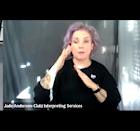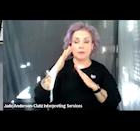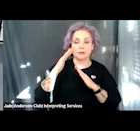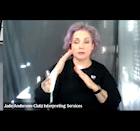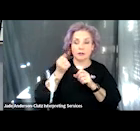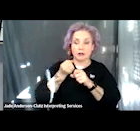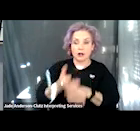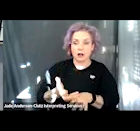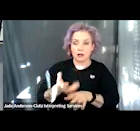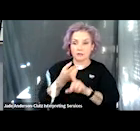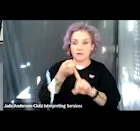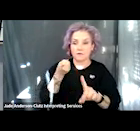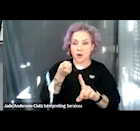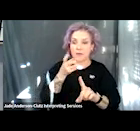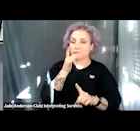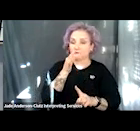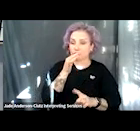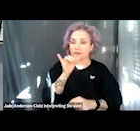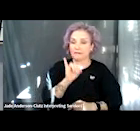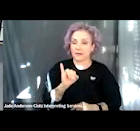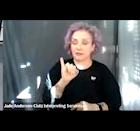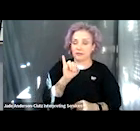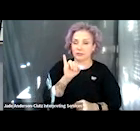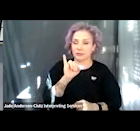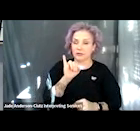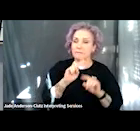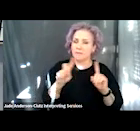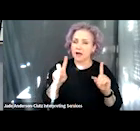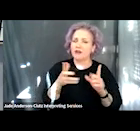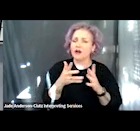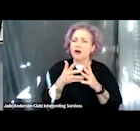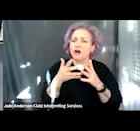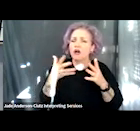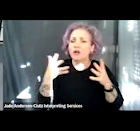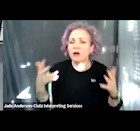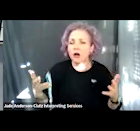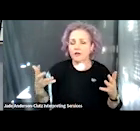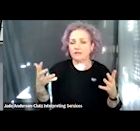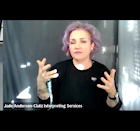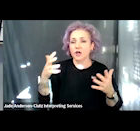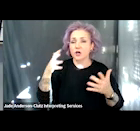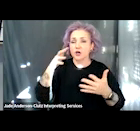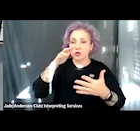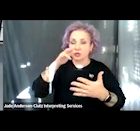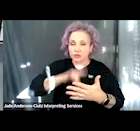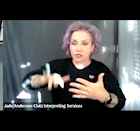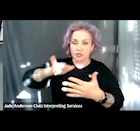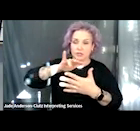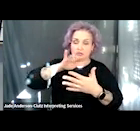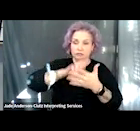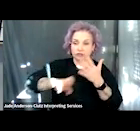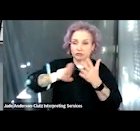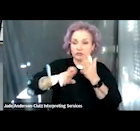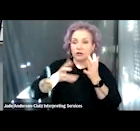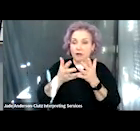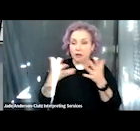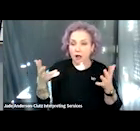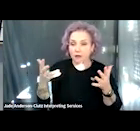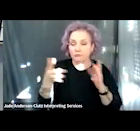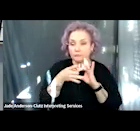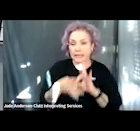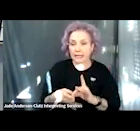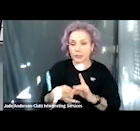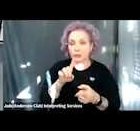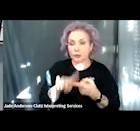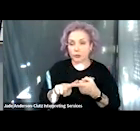maternal infection during pregnancy, the studies have focused on these two, and we don't quite know how maternal infection,